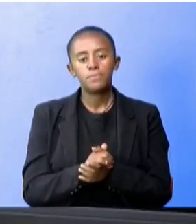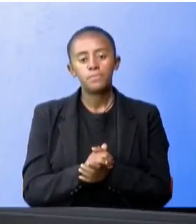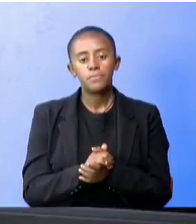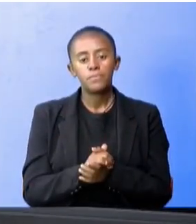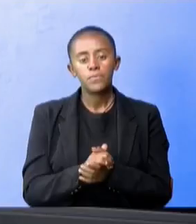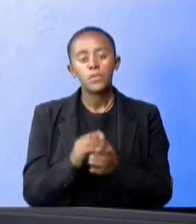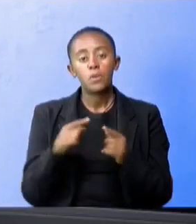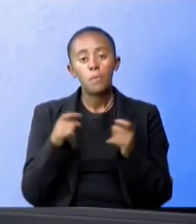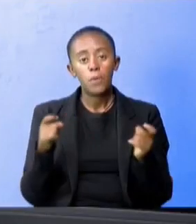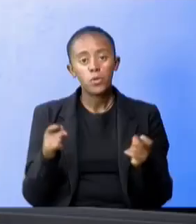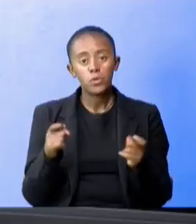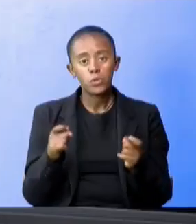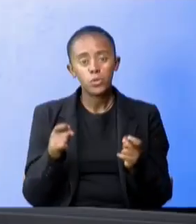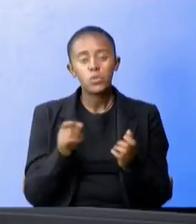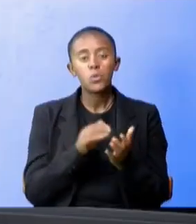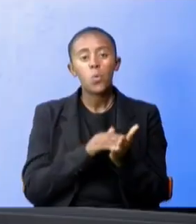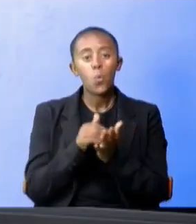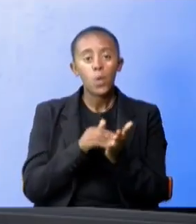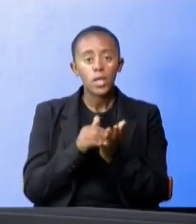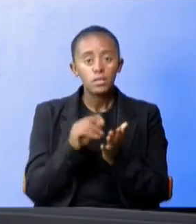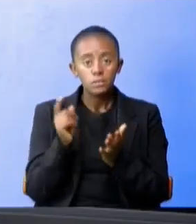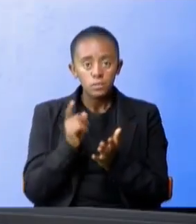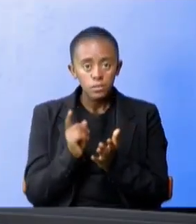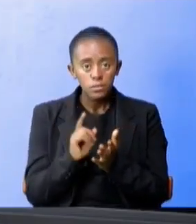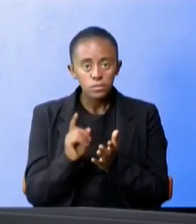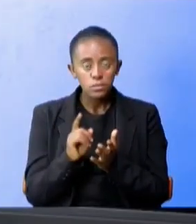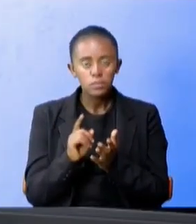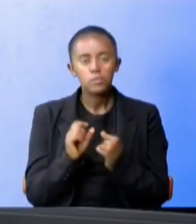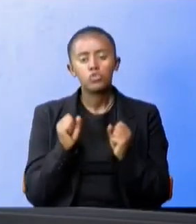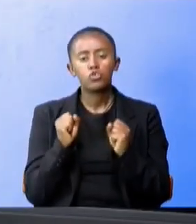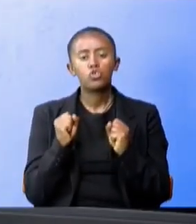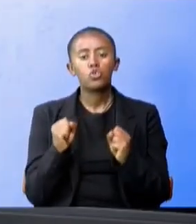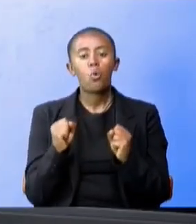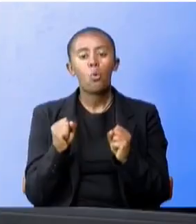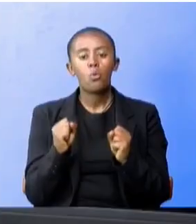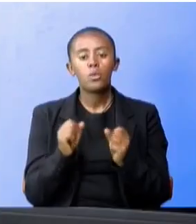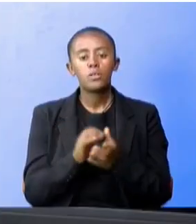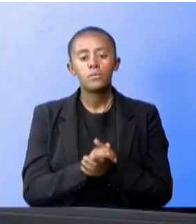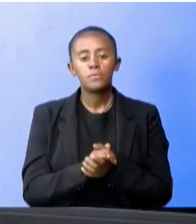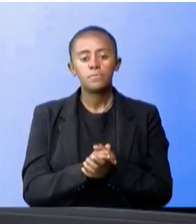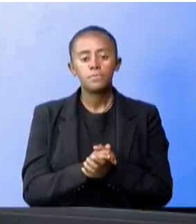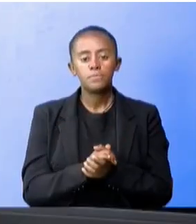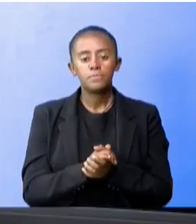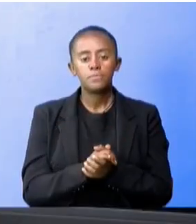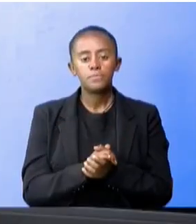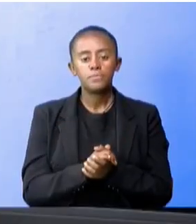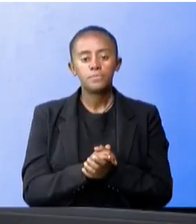The opposite of weak is what? Strong.